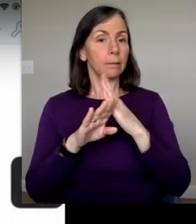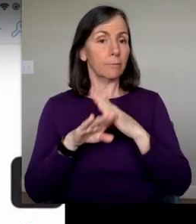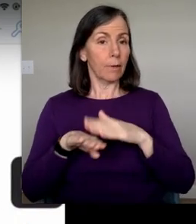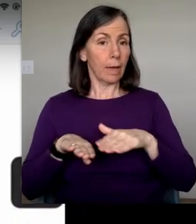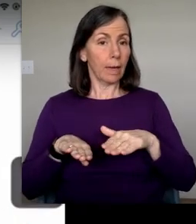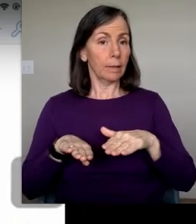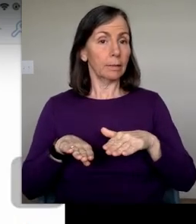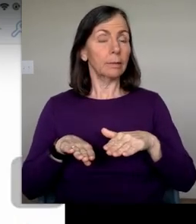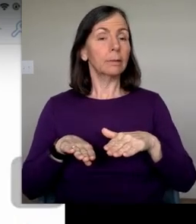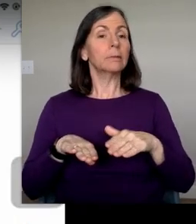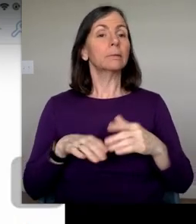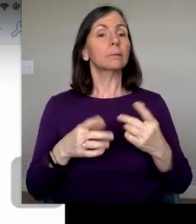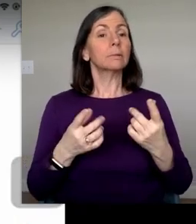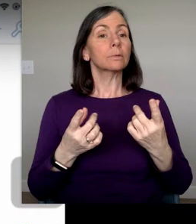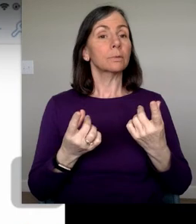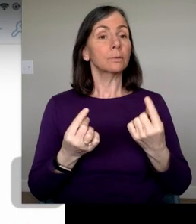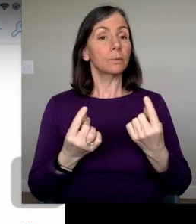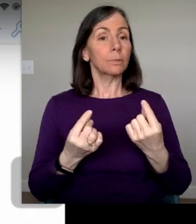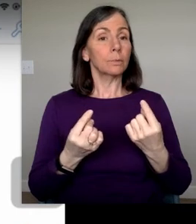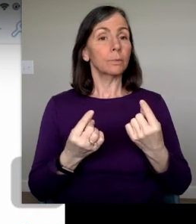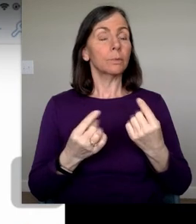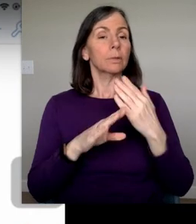4.